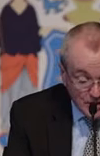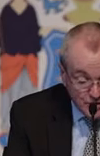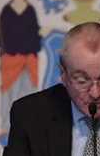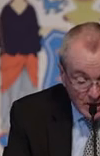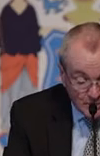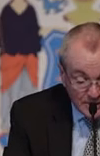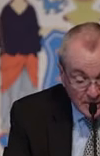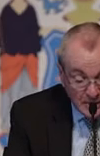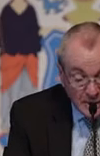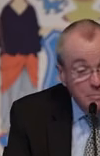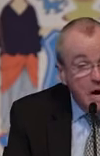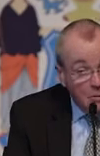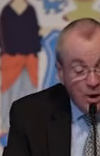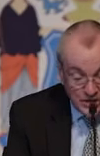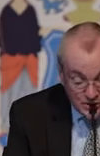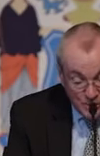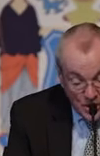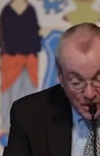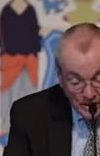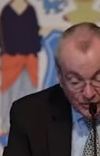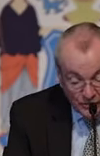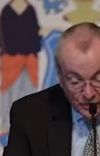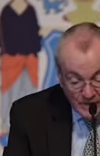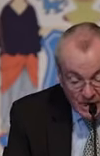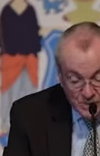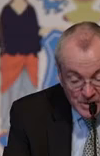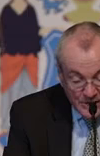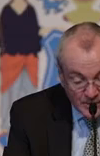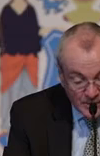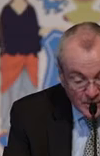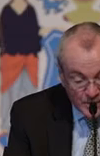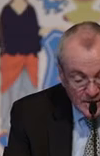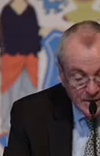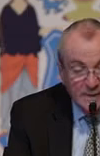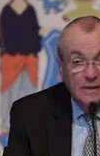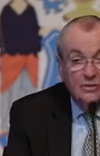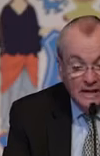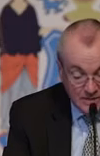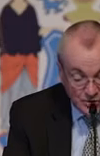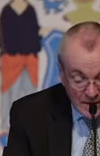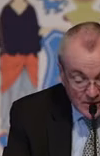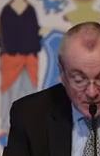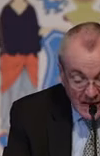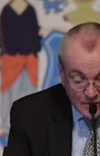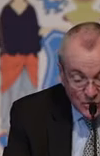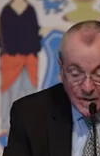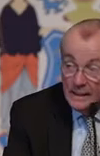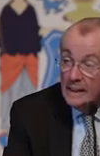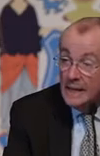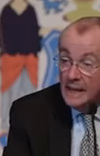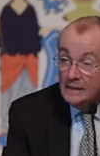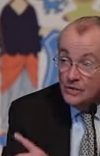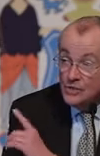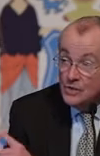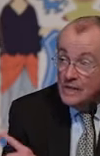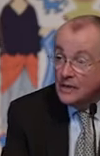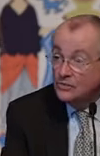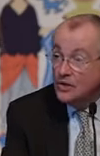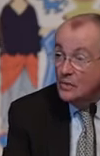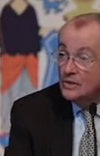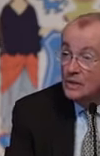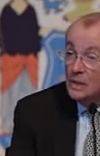Guard Jamal Beal, Mayor Marty Small, Casino Reinvestment Development Authority Executive Director Matt Doherty, and as